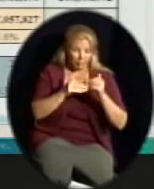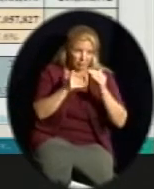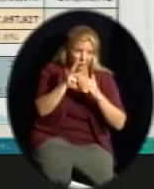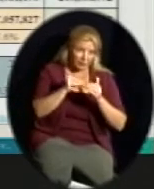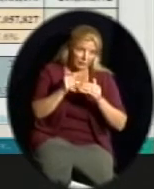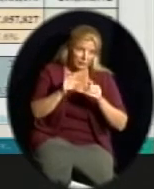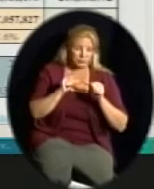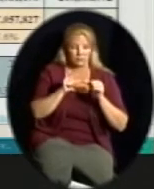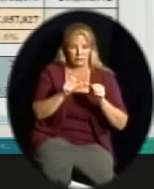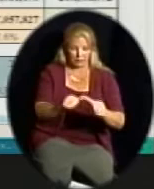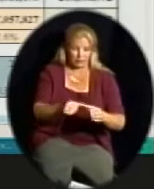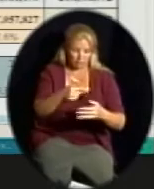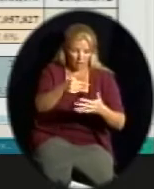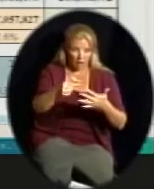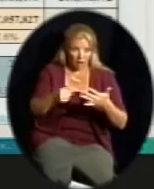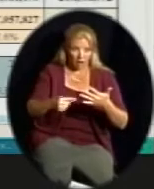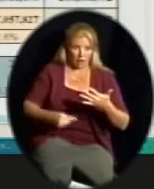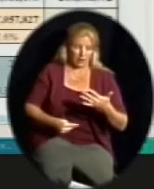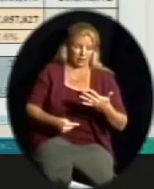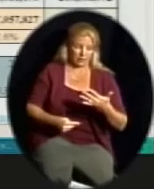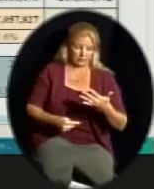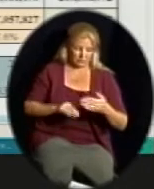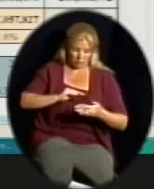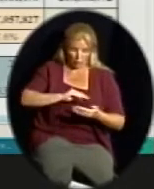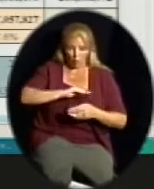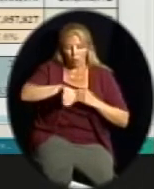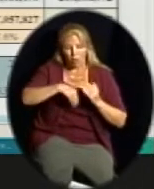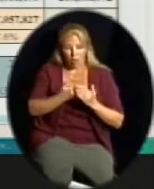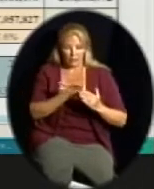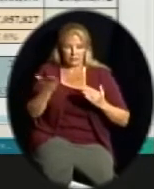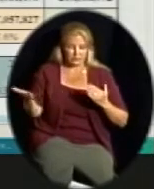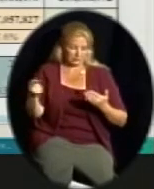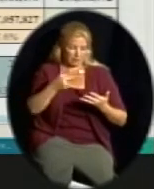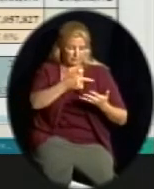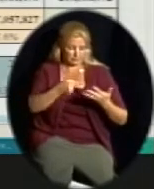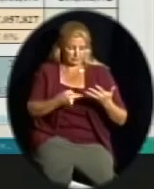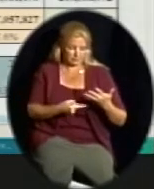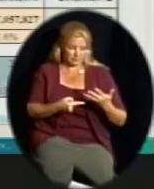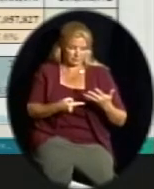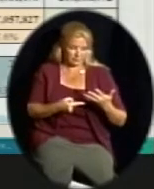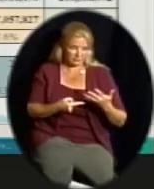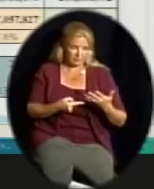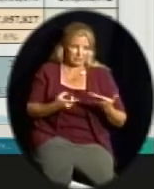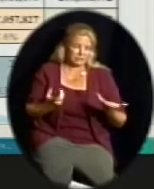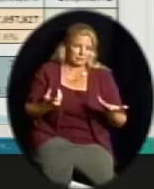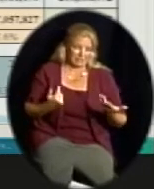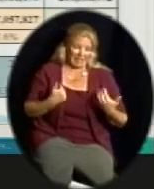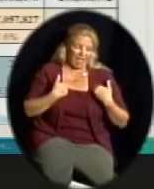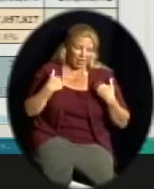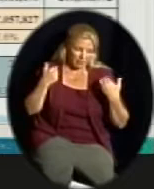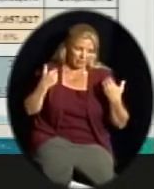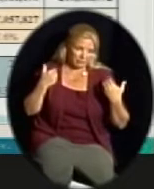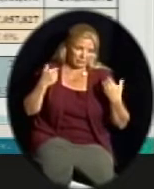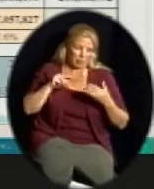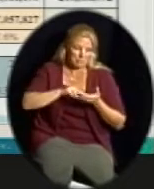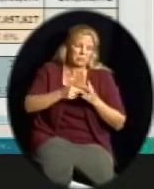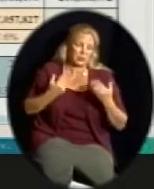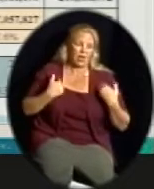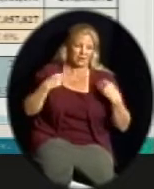items taken in consideration give us these kinds of potential increases, along with the projected growth of the